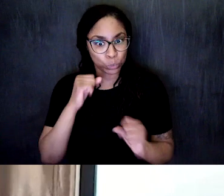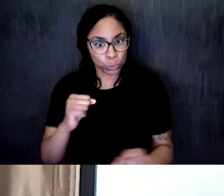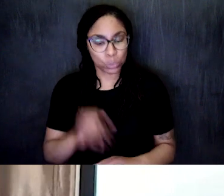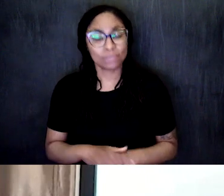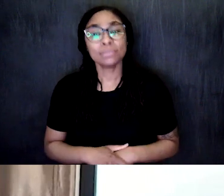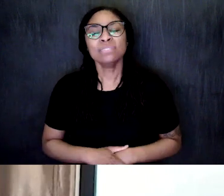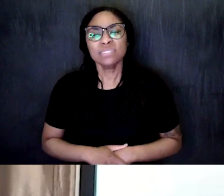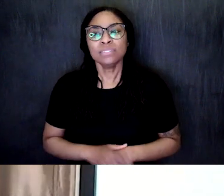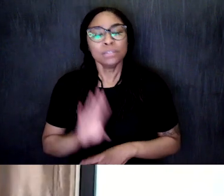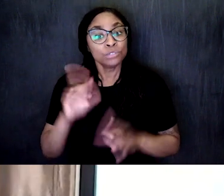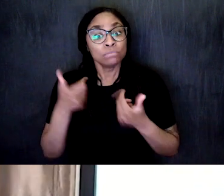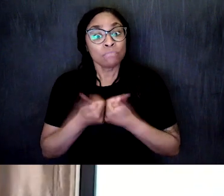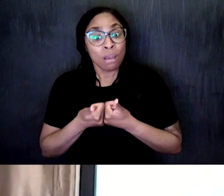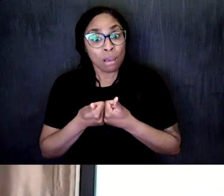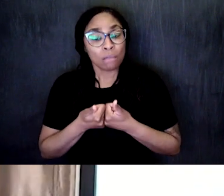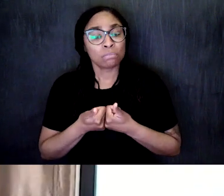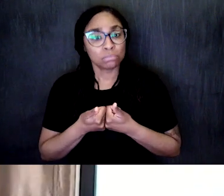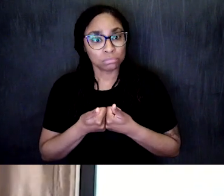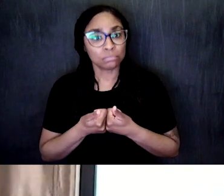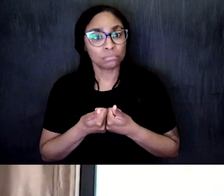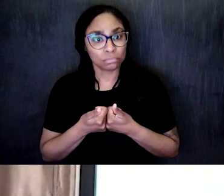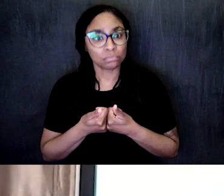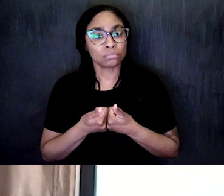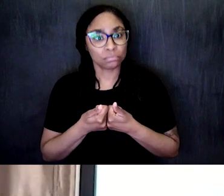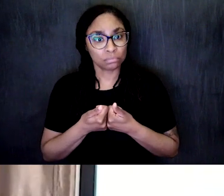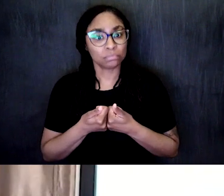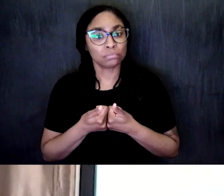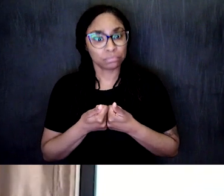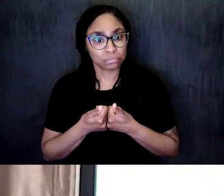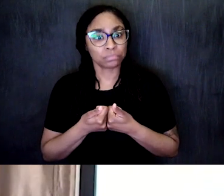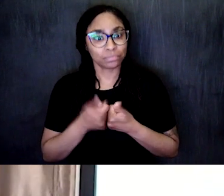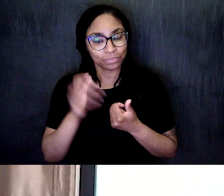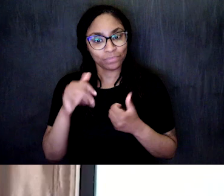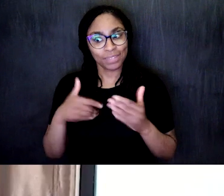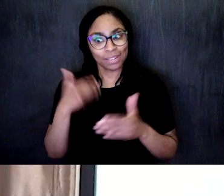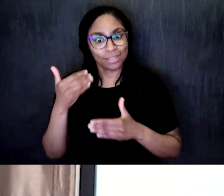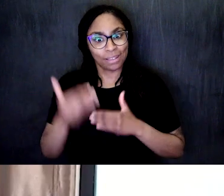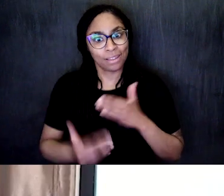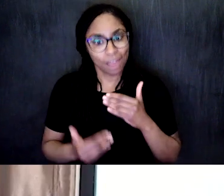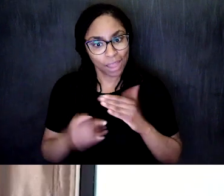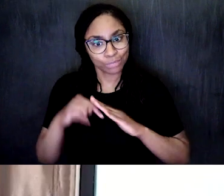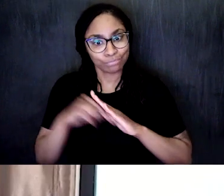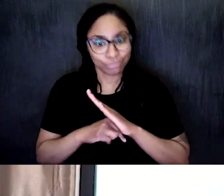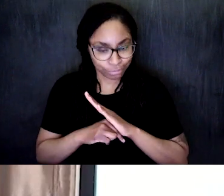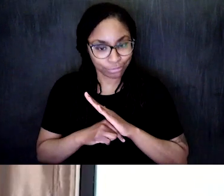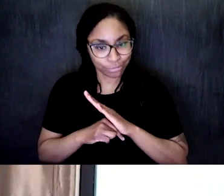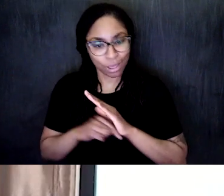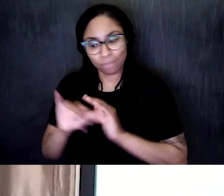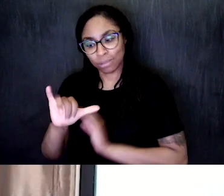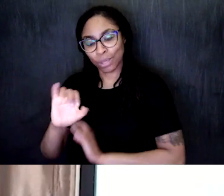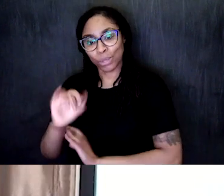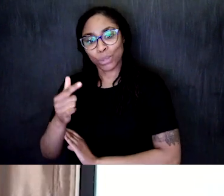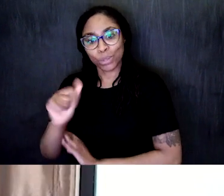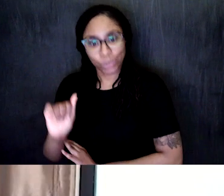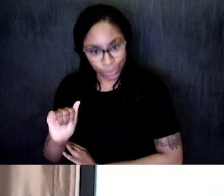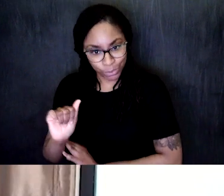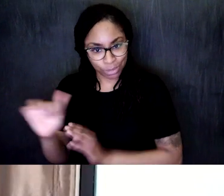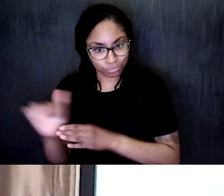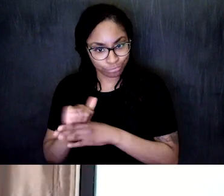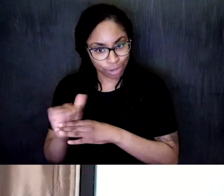And the challenge, I would say, is to really be in the next layer of your yoga practice, to keep breathing, to keep the